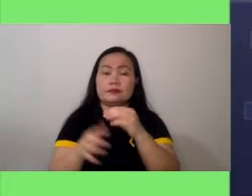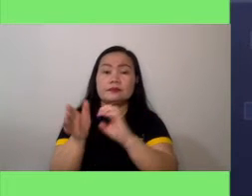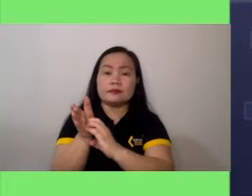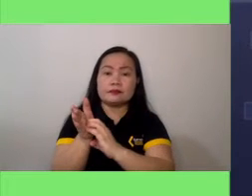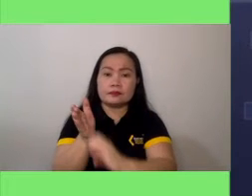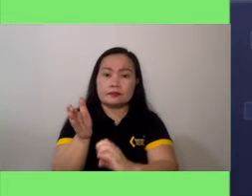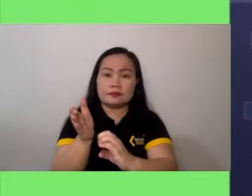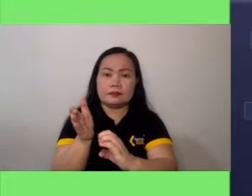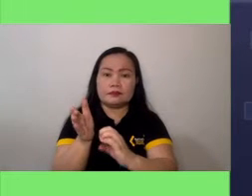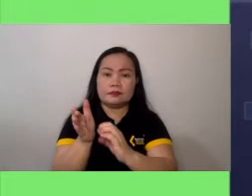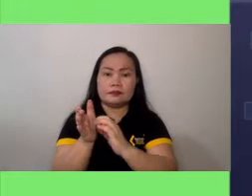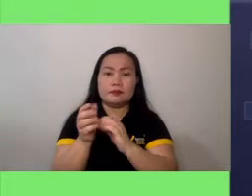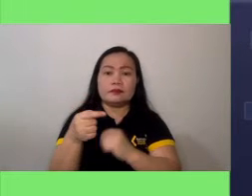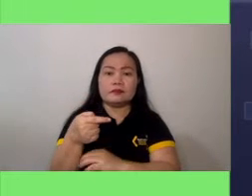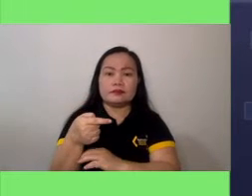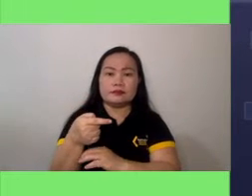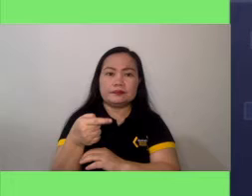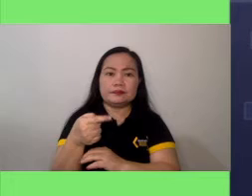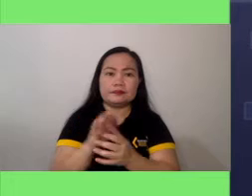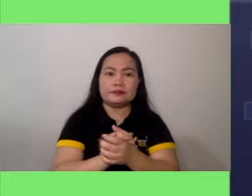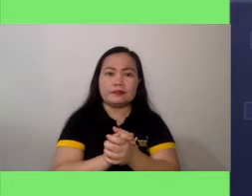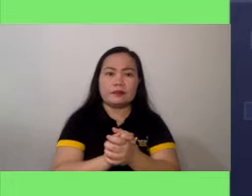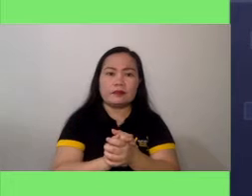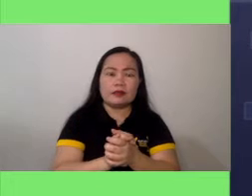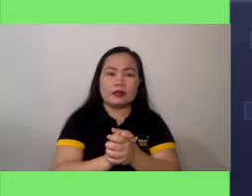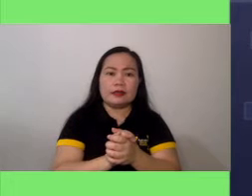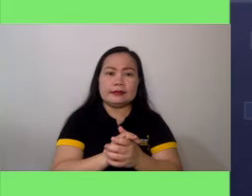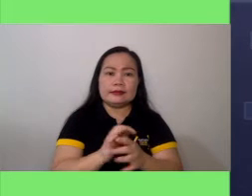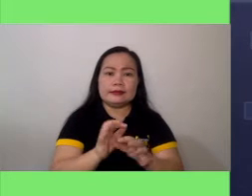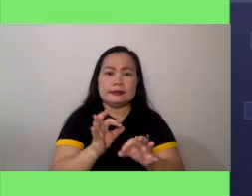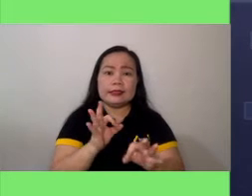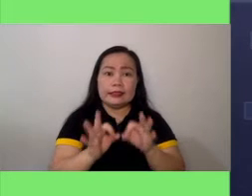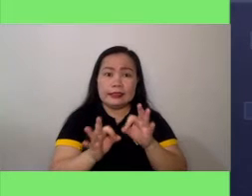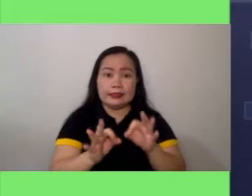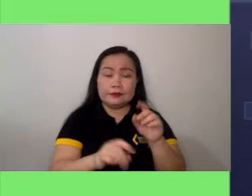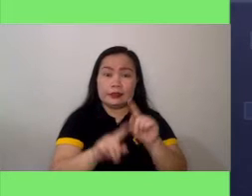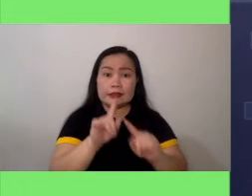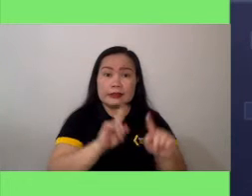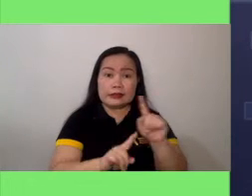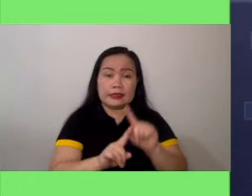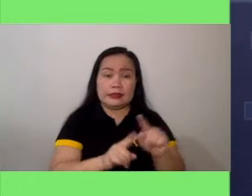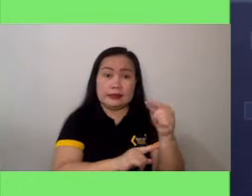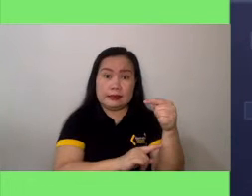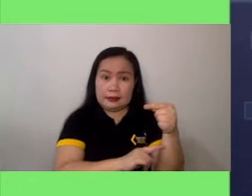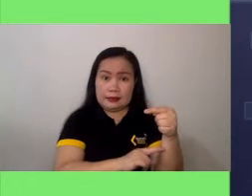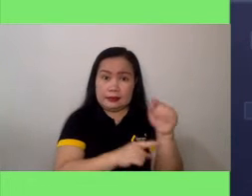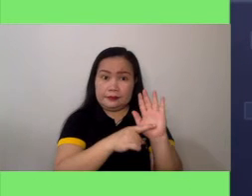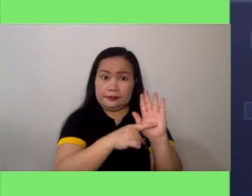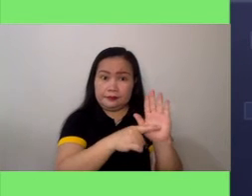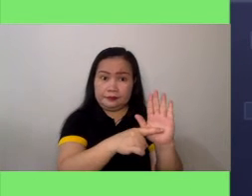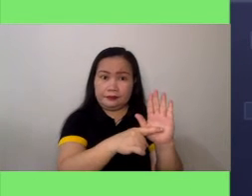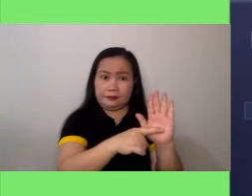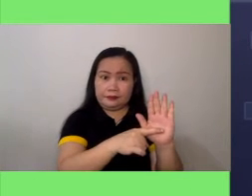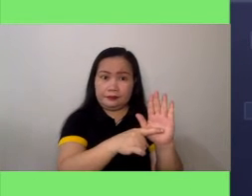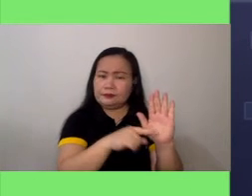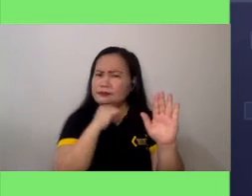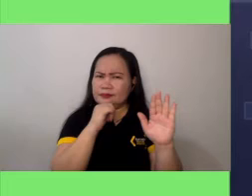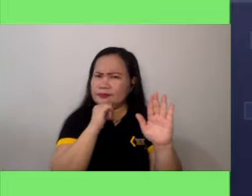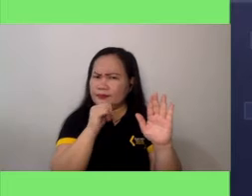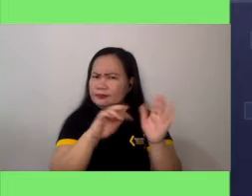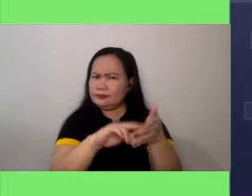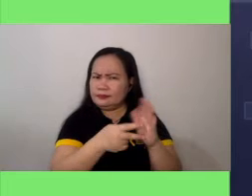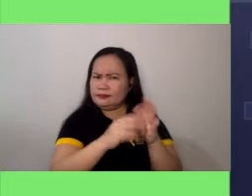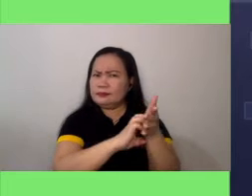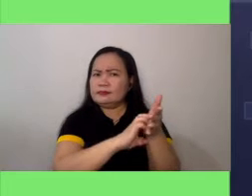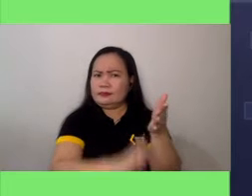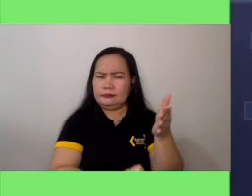multiplication and then subtraction. Okay, but take note ha, ito po ay negative. Again, kapag ang sign po natin, meron tayo dito sa